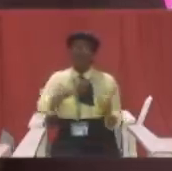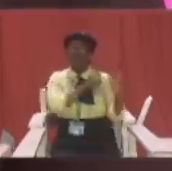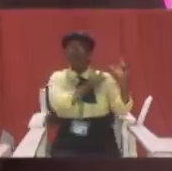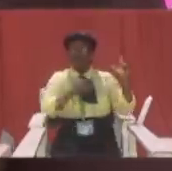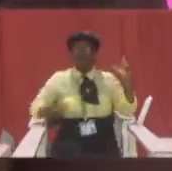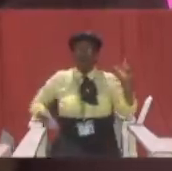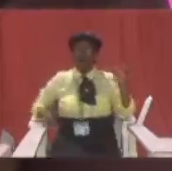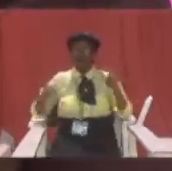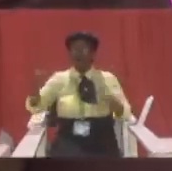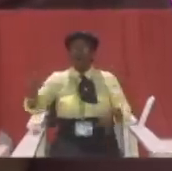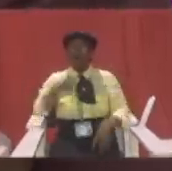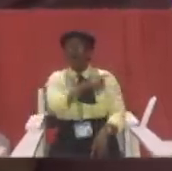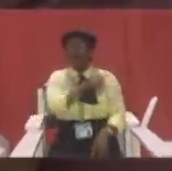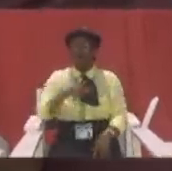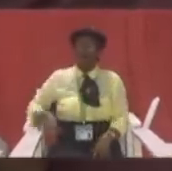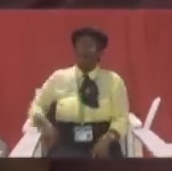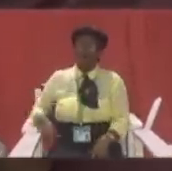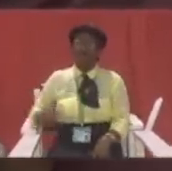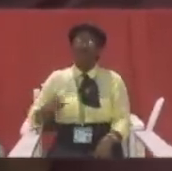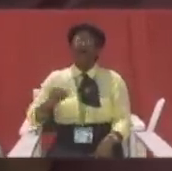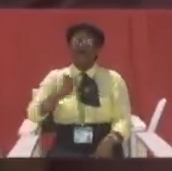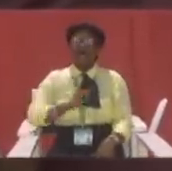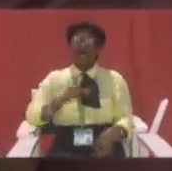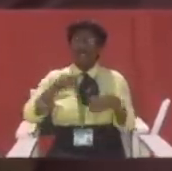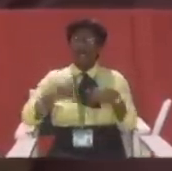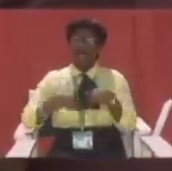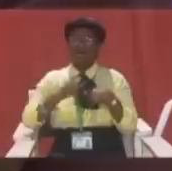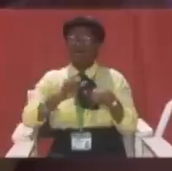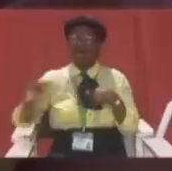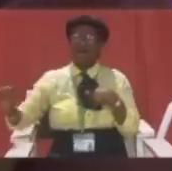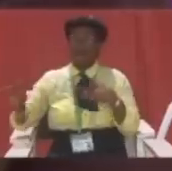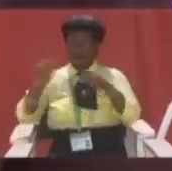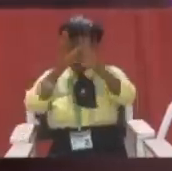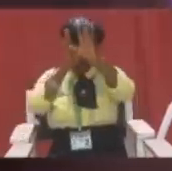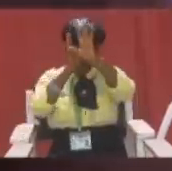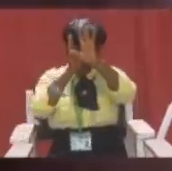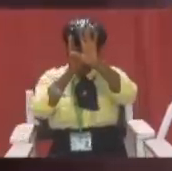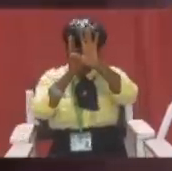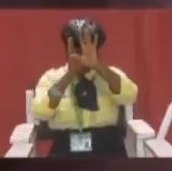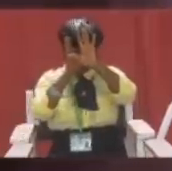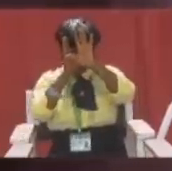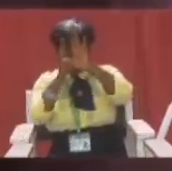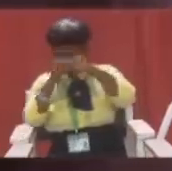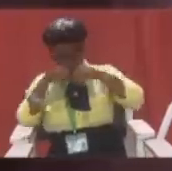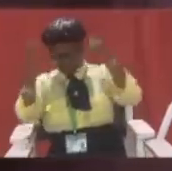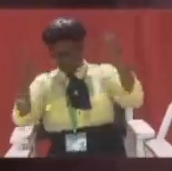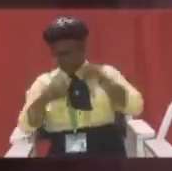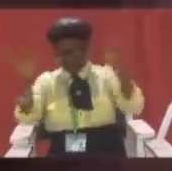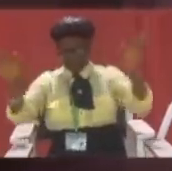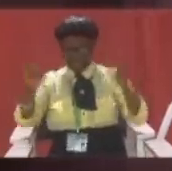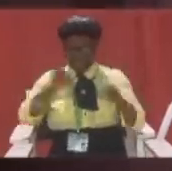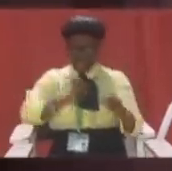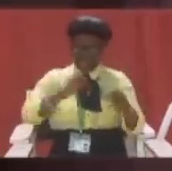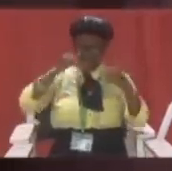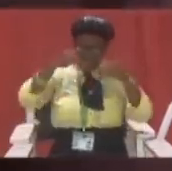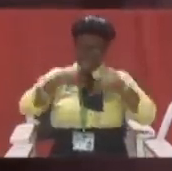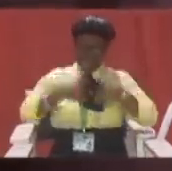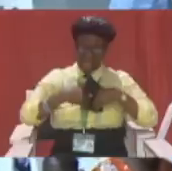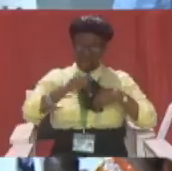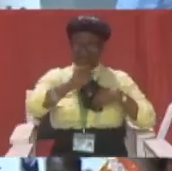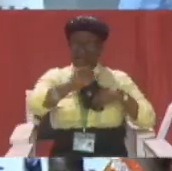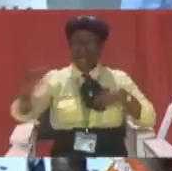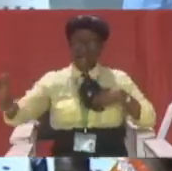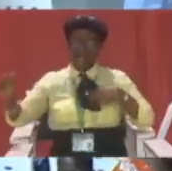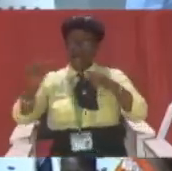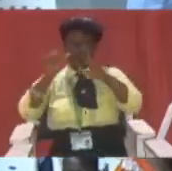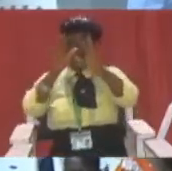of Lords. I have a Father, hallelujah. I